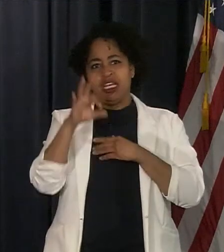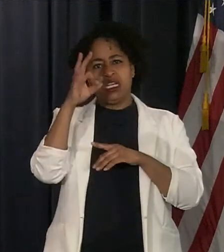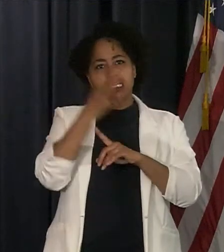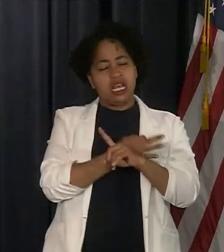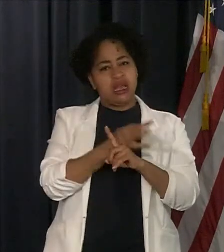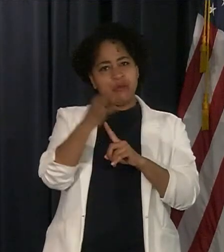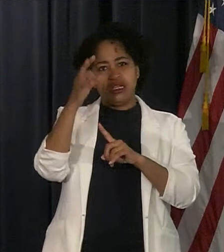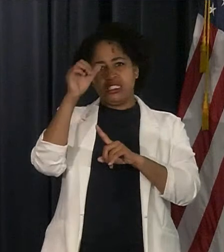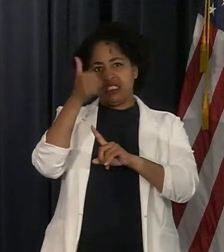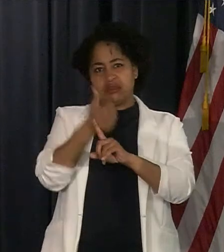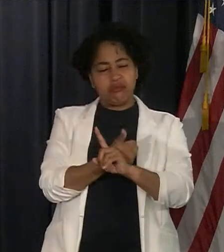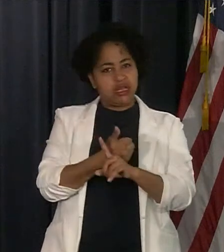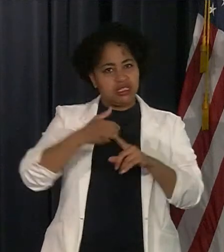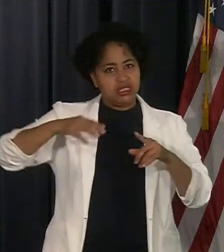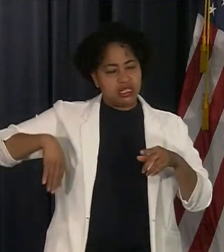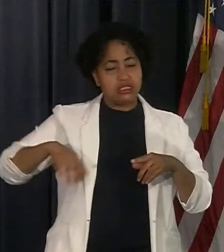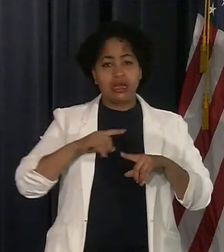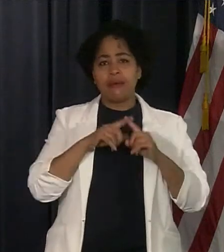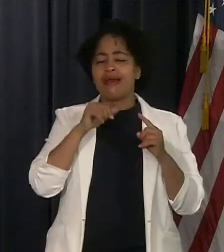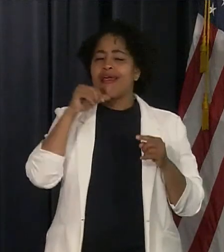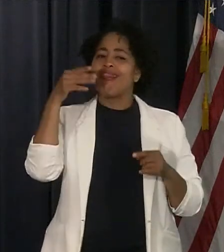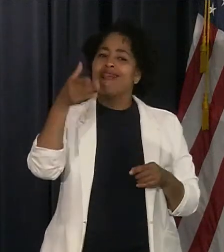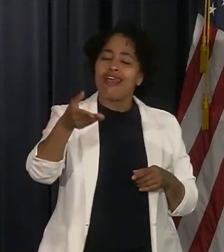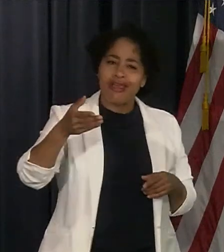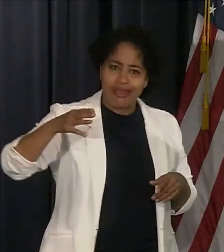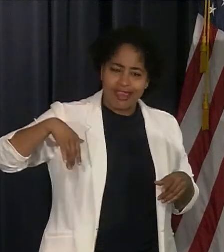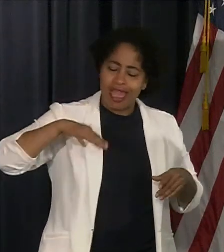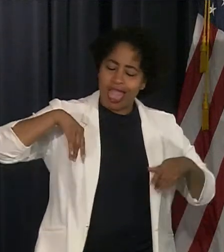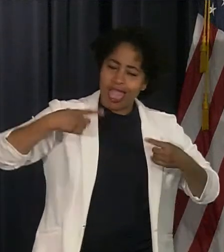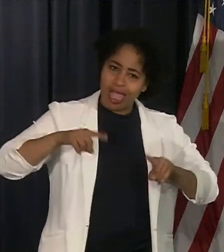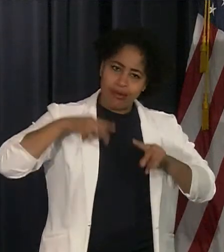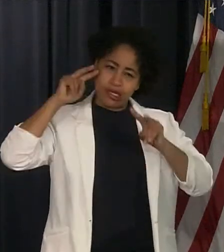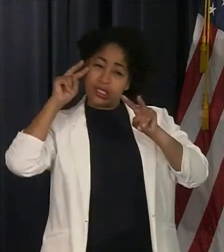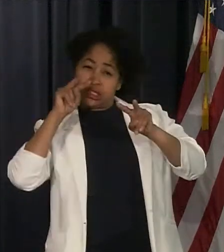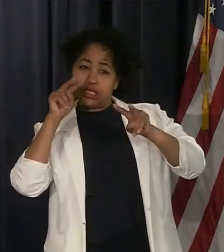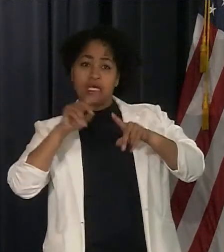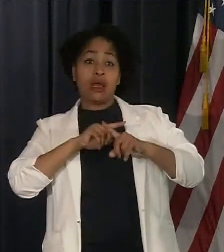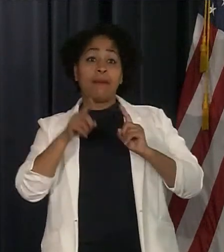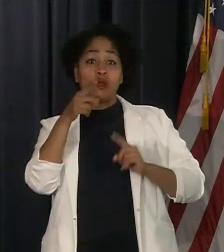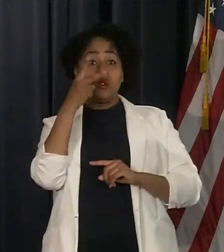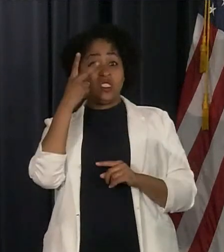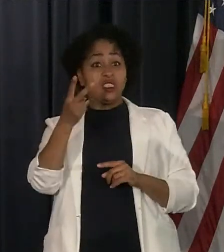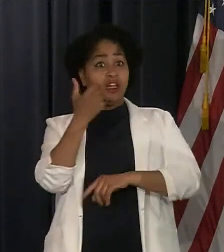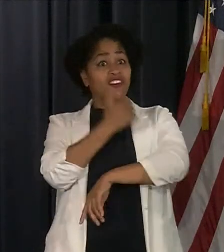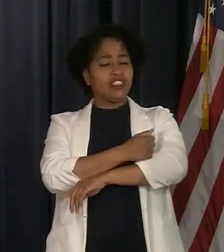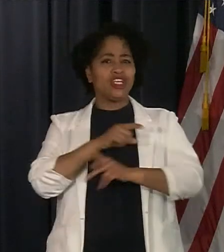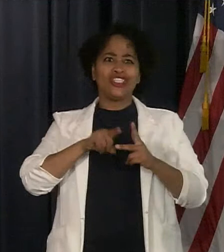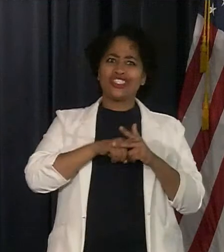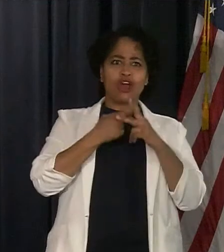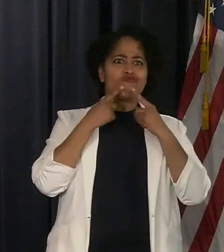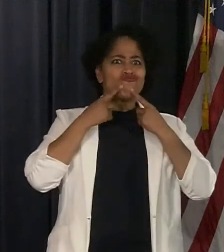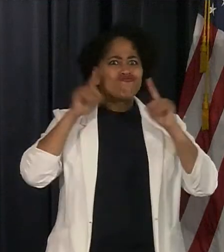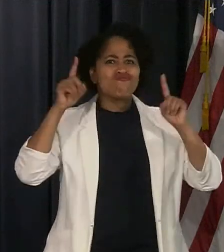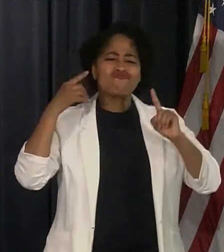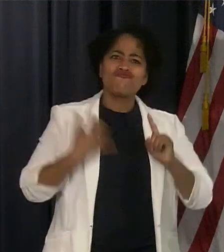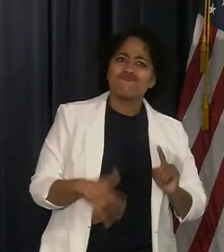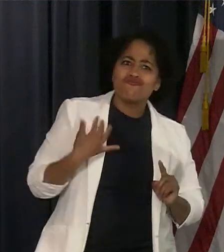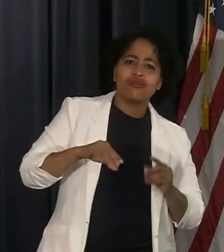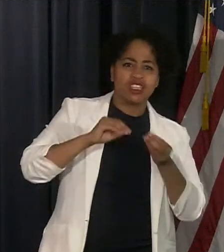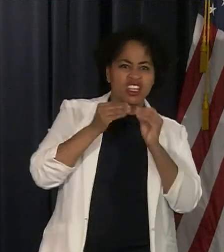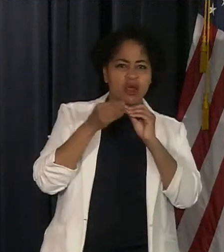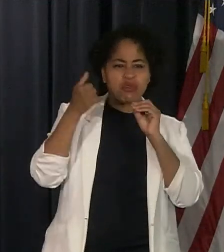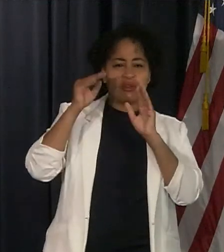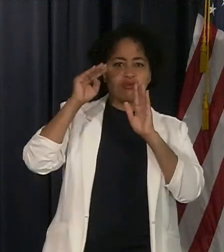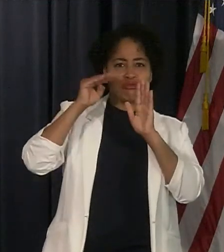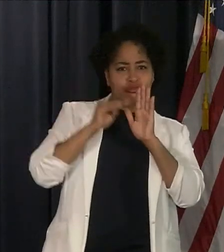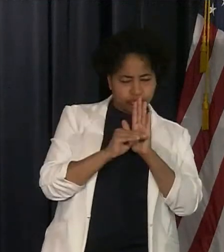aren't there yet. But you can see that while this vaccine starts off extremely effective, it reduces. And there's every